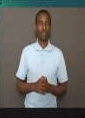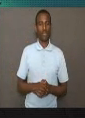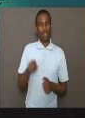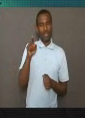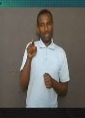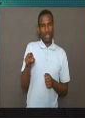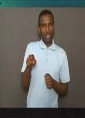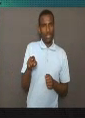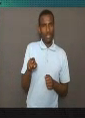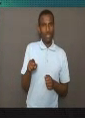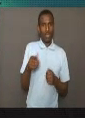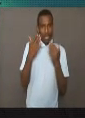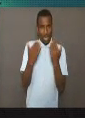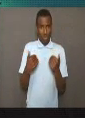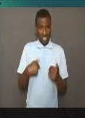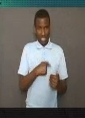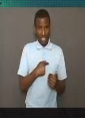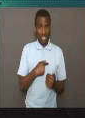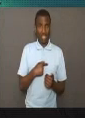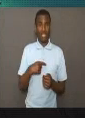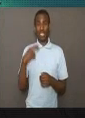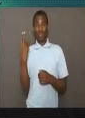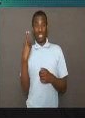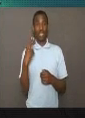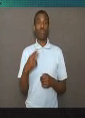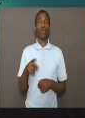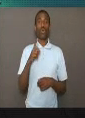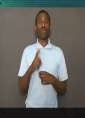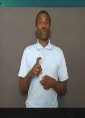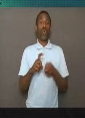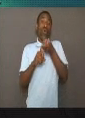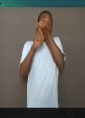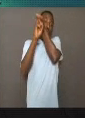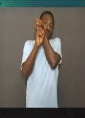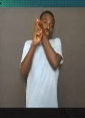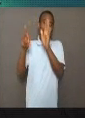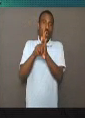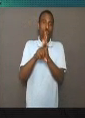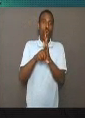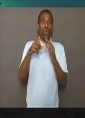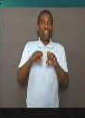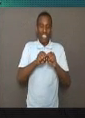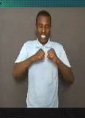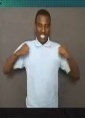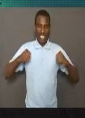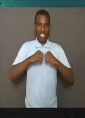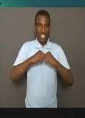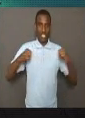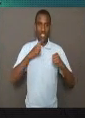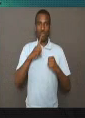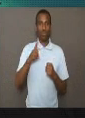Here, we can apply Hooke's law of elasticity, where